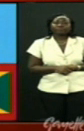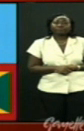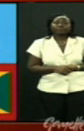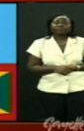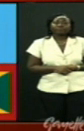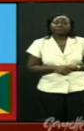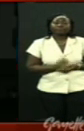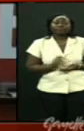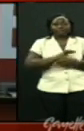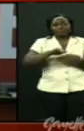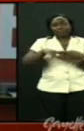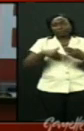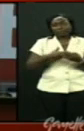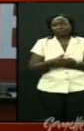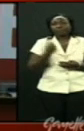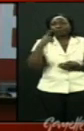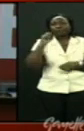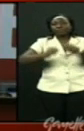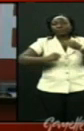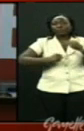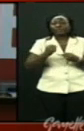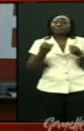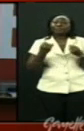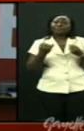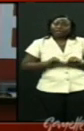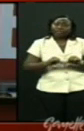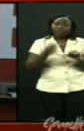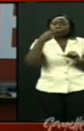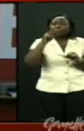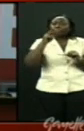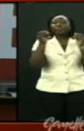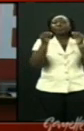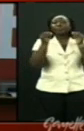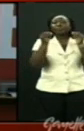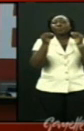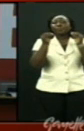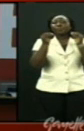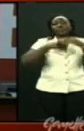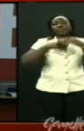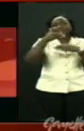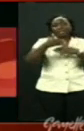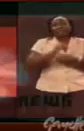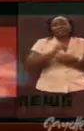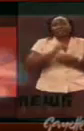Sport. Don't go anywhere. When we get back from the break, Calypso History Month and more.